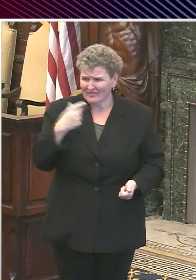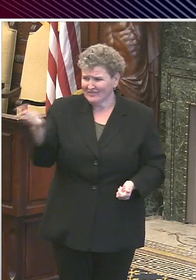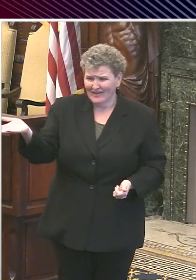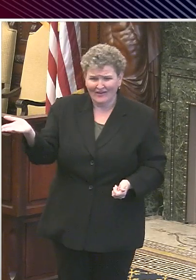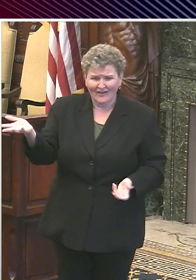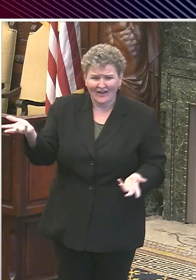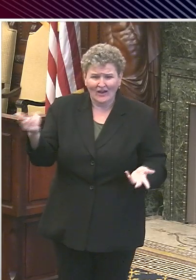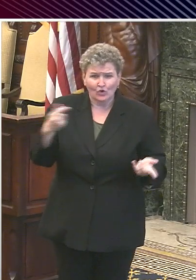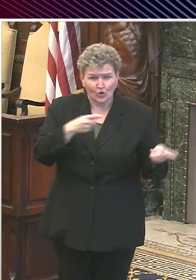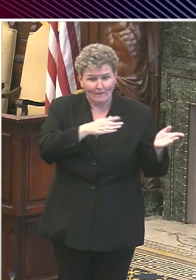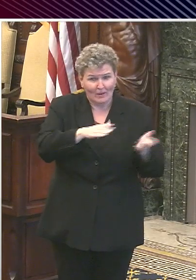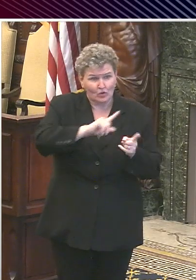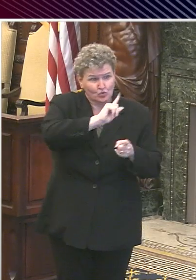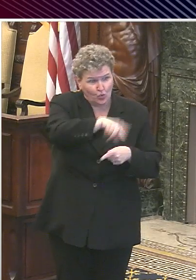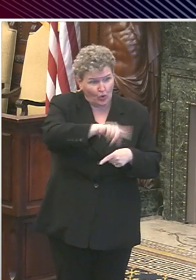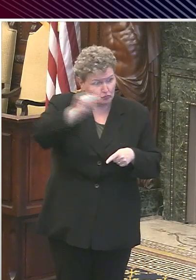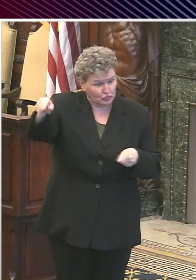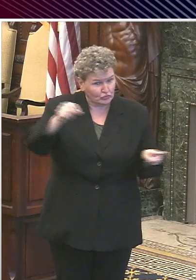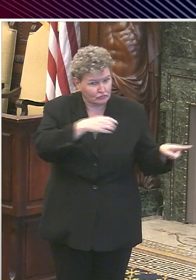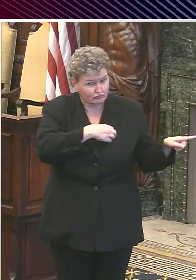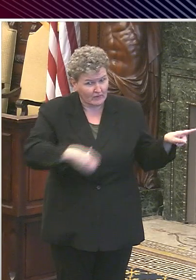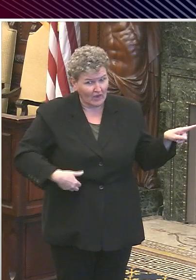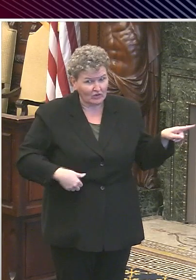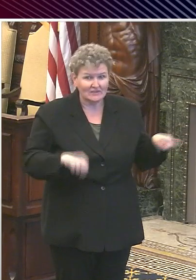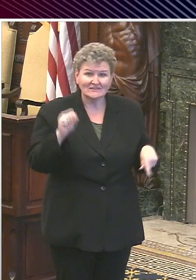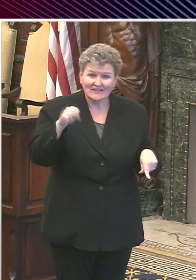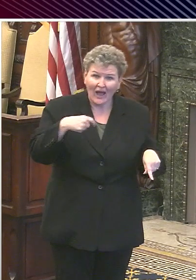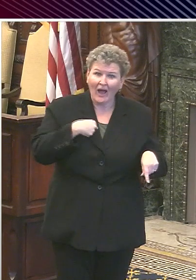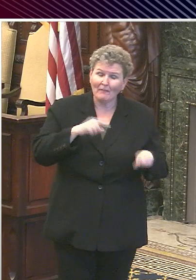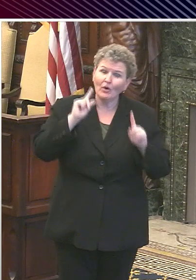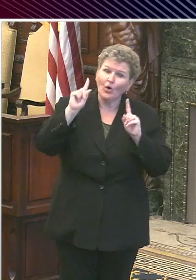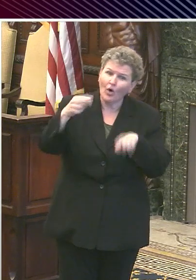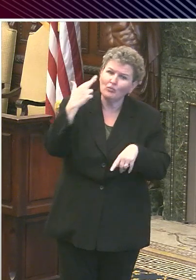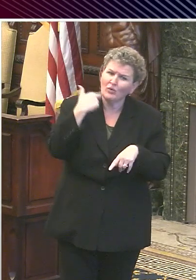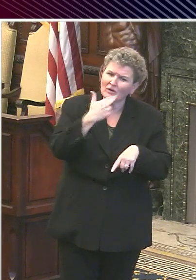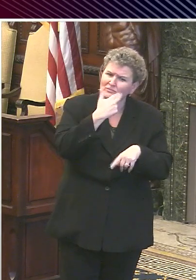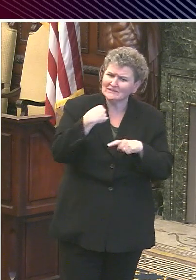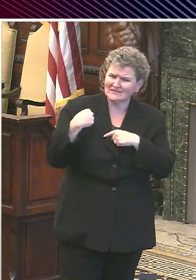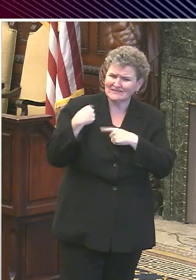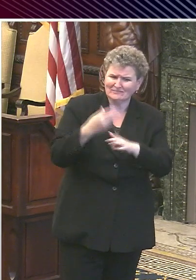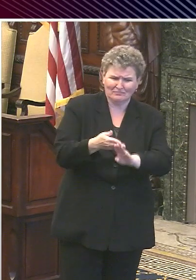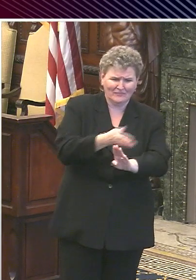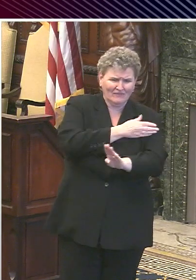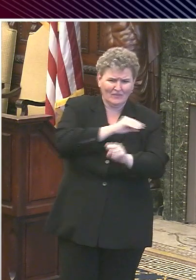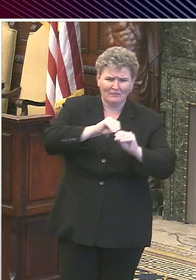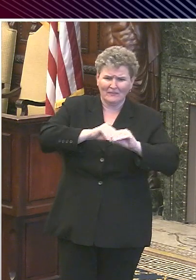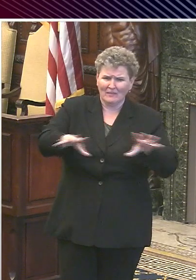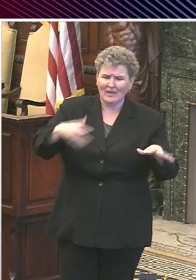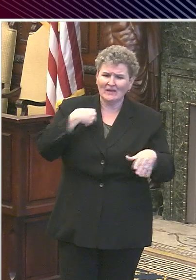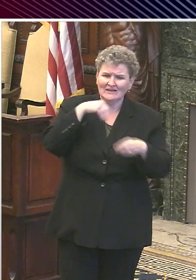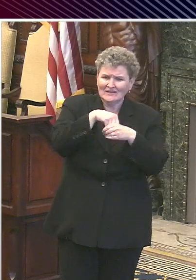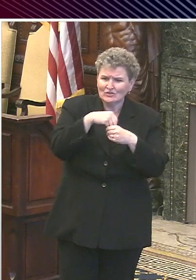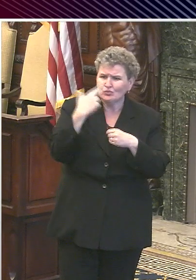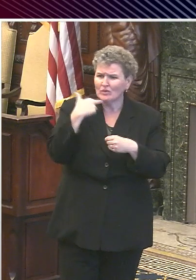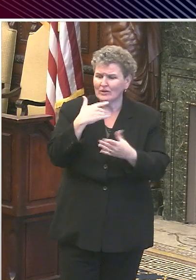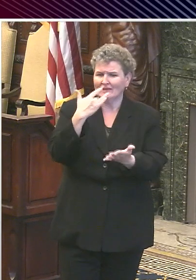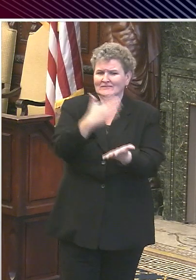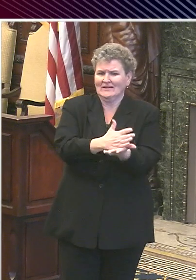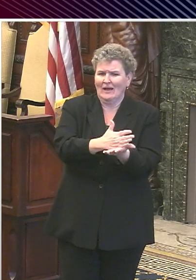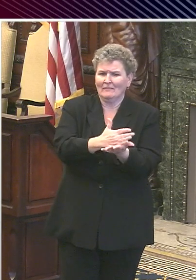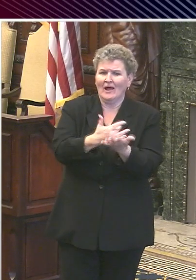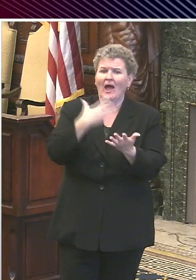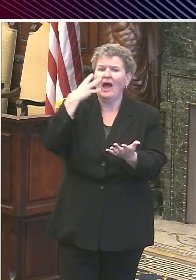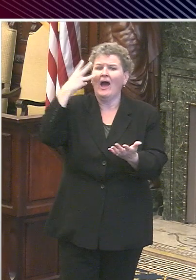plan to go somewhere. Yeah, I've been going to restaurants since before the indoor dining was stopped. Since outdoor dining was allowed,